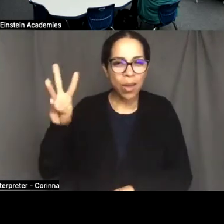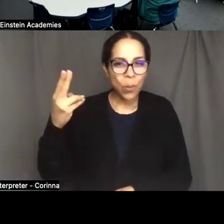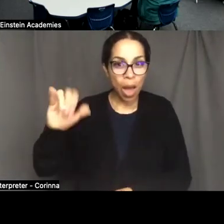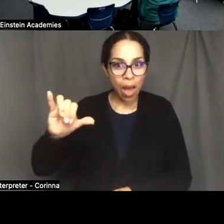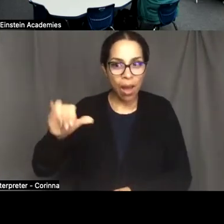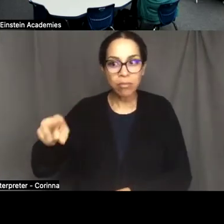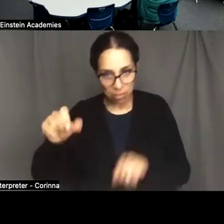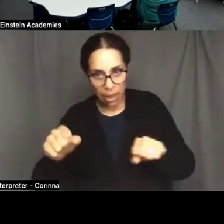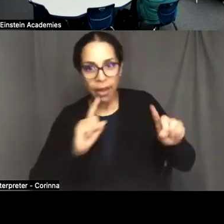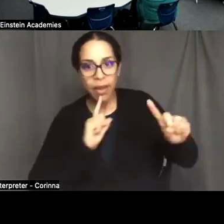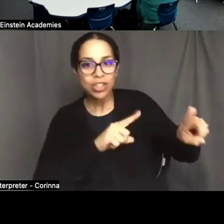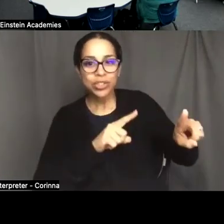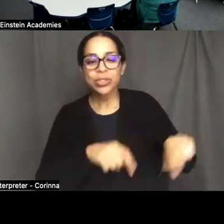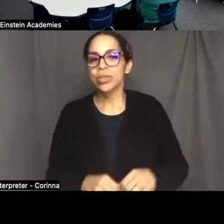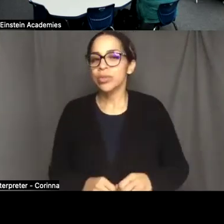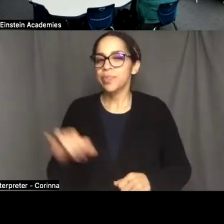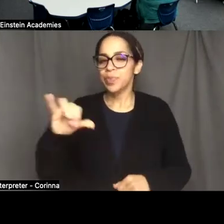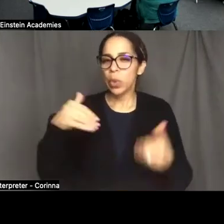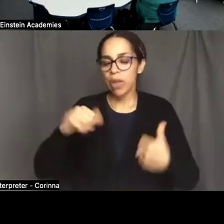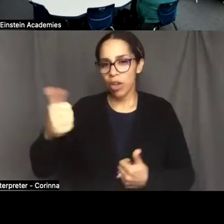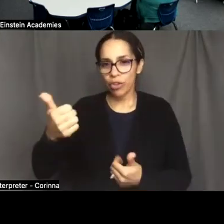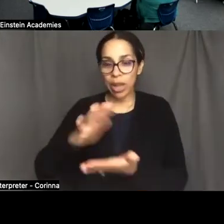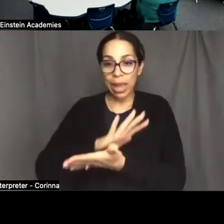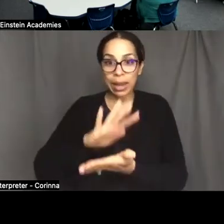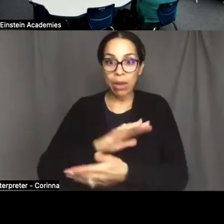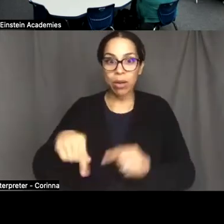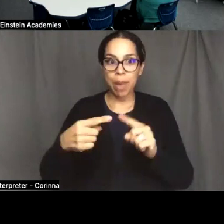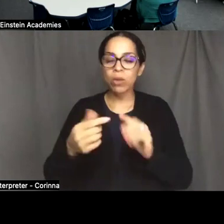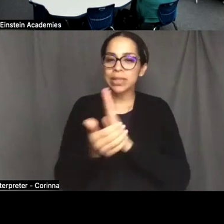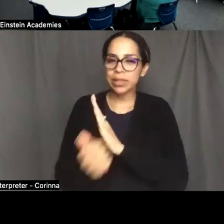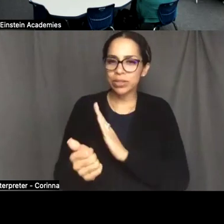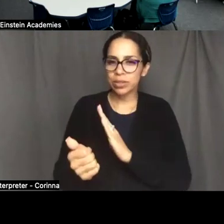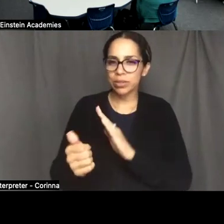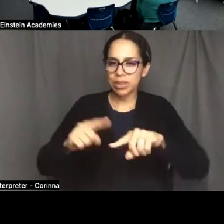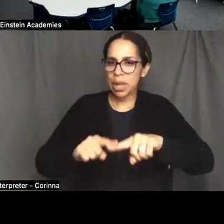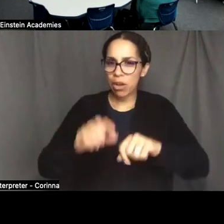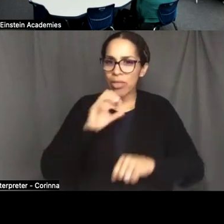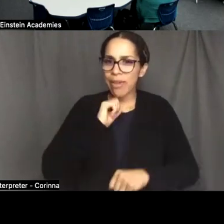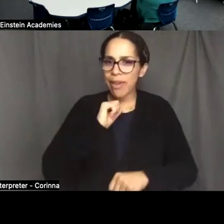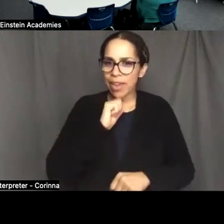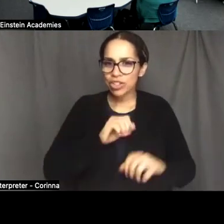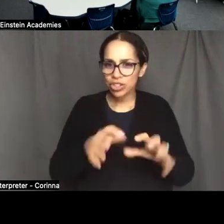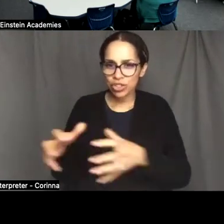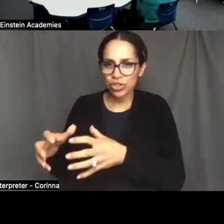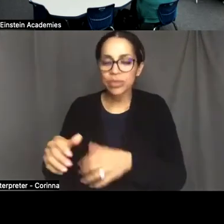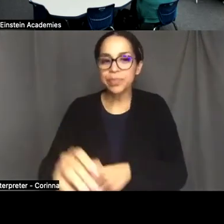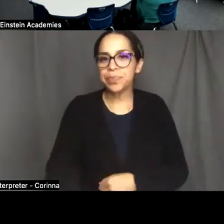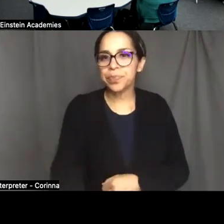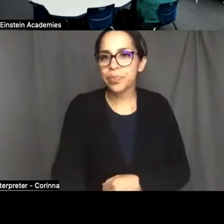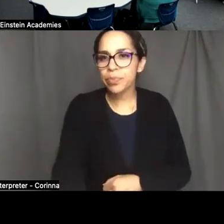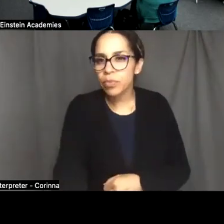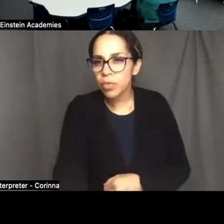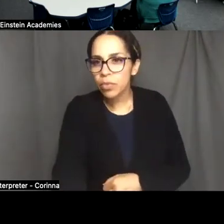There's also another handout in here that's reading skills at different ages. It's like this. It just talks about